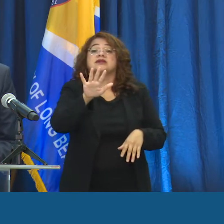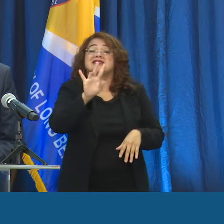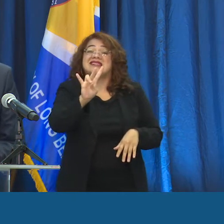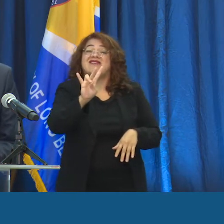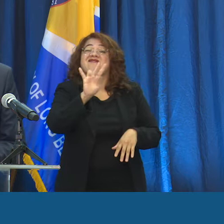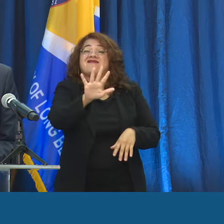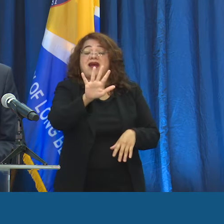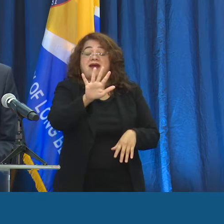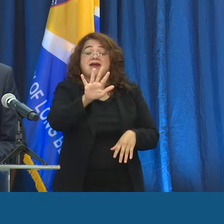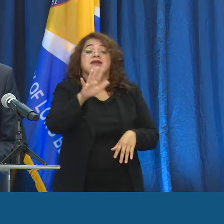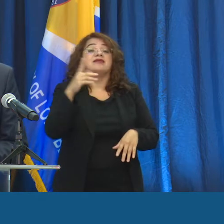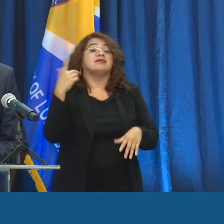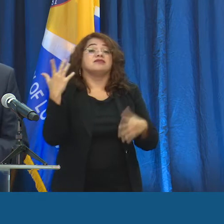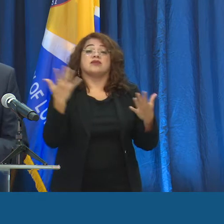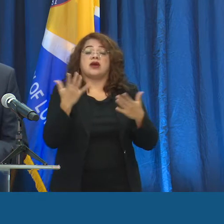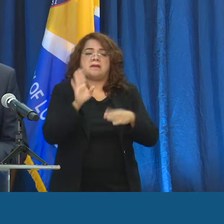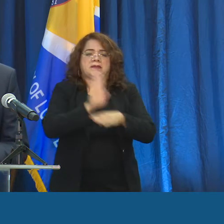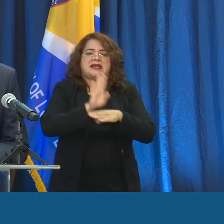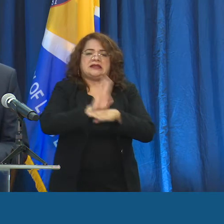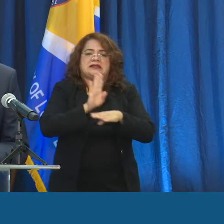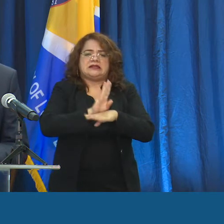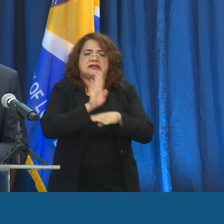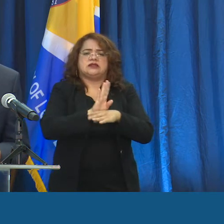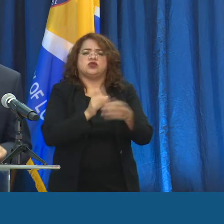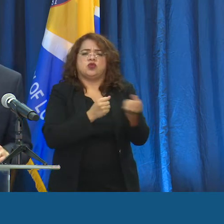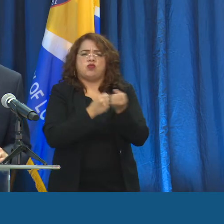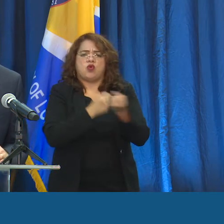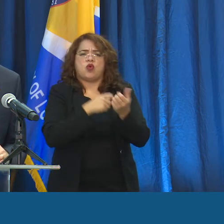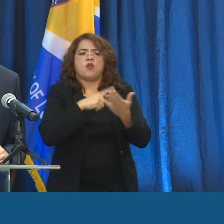$6.75 million for a number of business support programs.